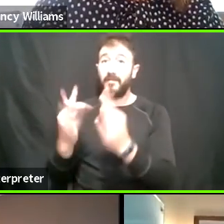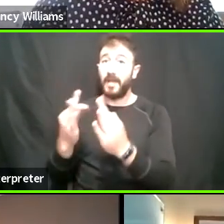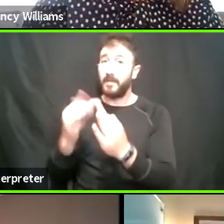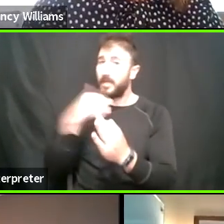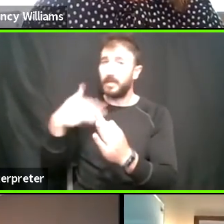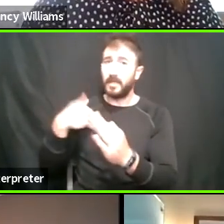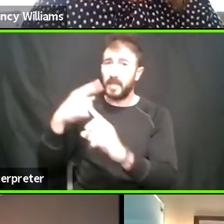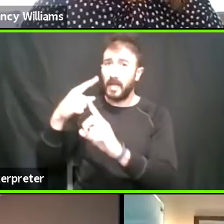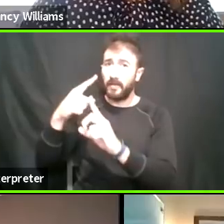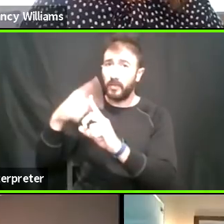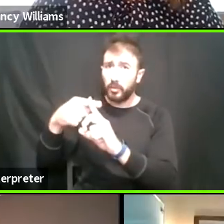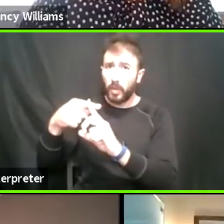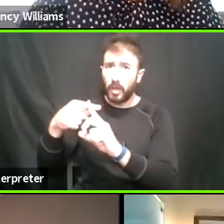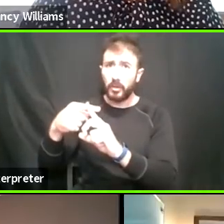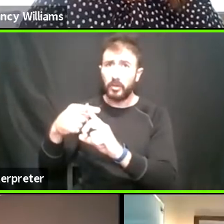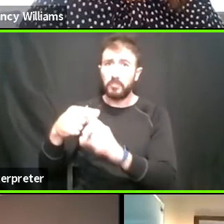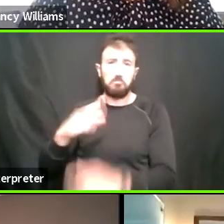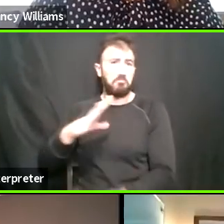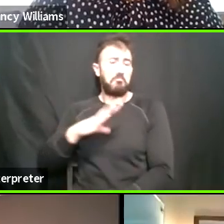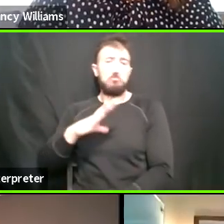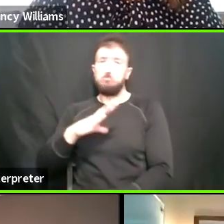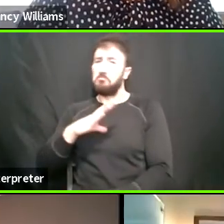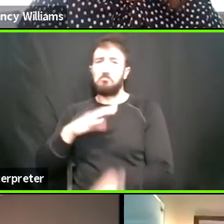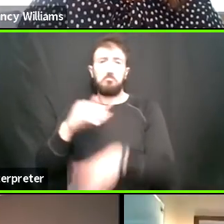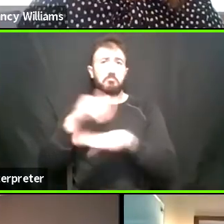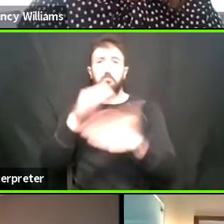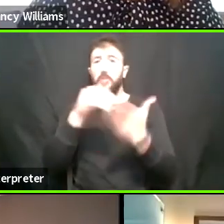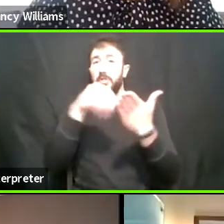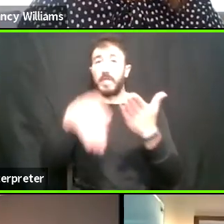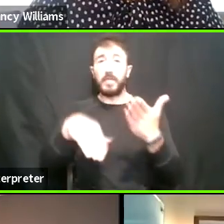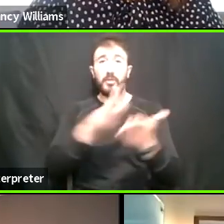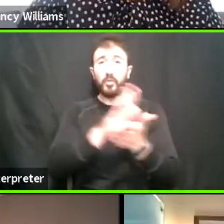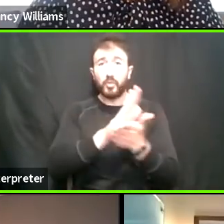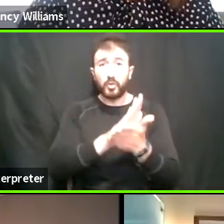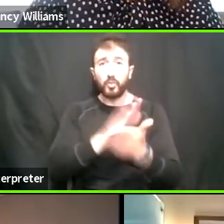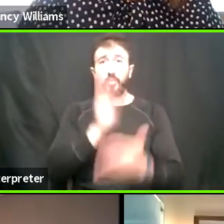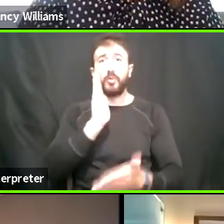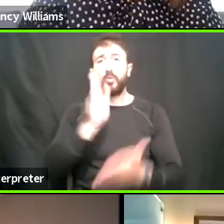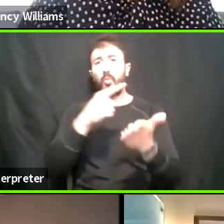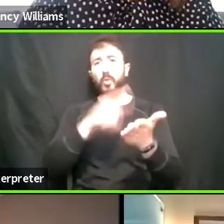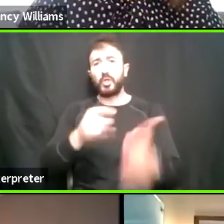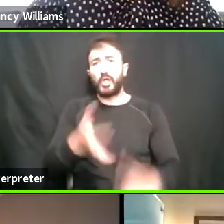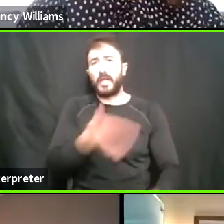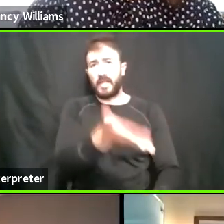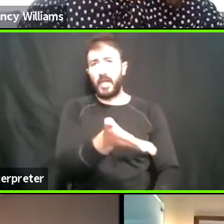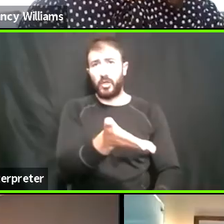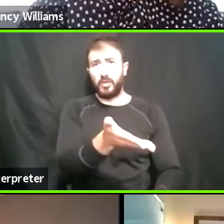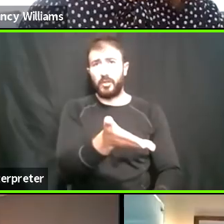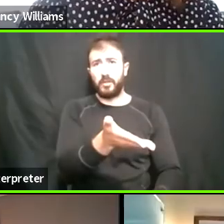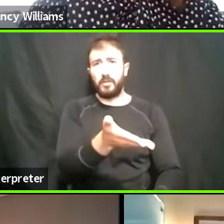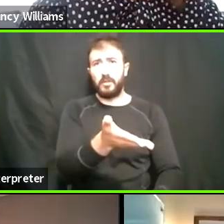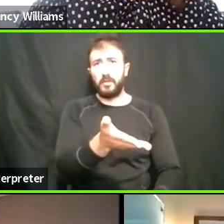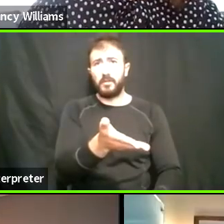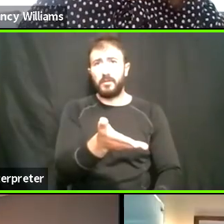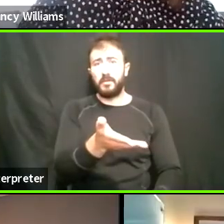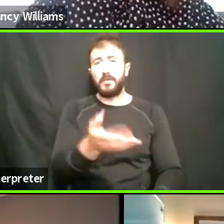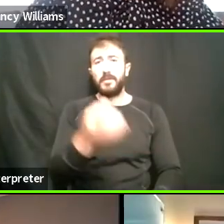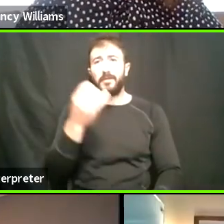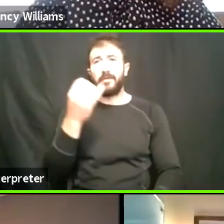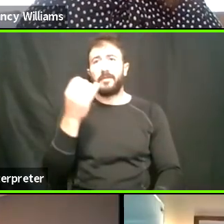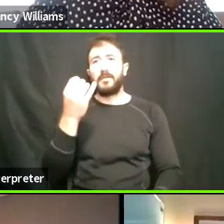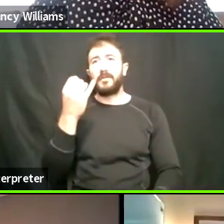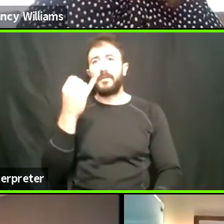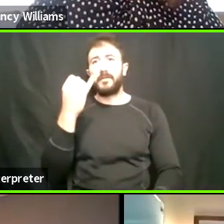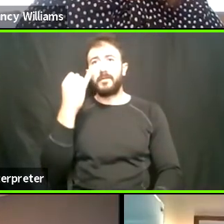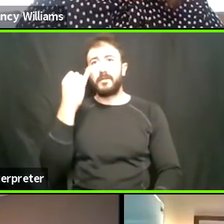that health screening at the door. And we definitely don't want it to be prohibitive, you know, for families to send their kids